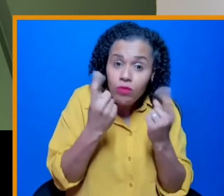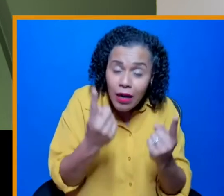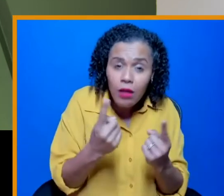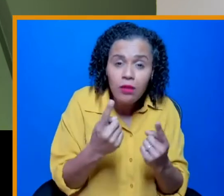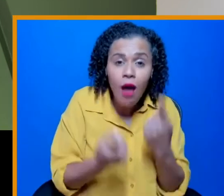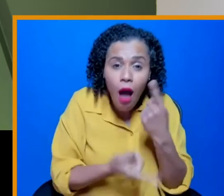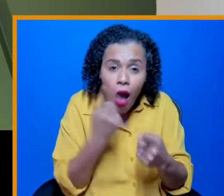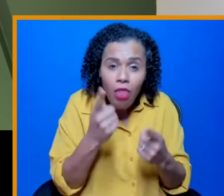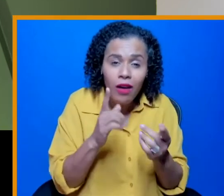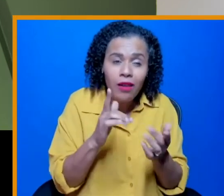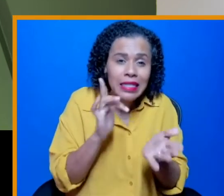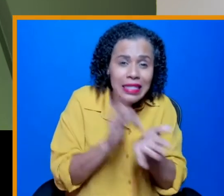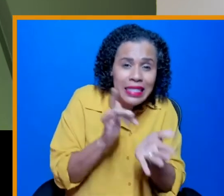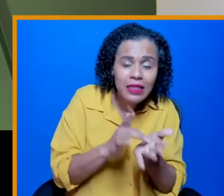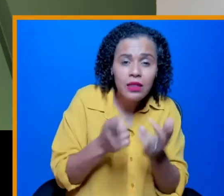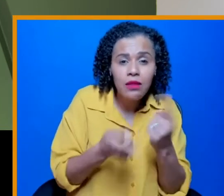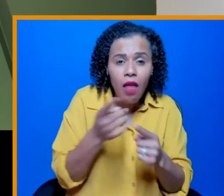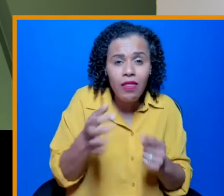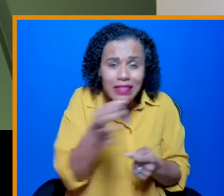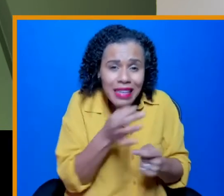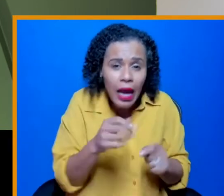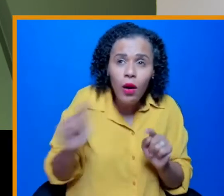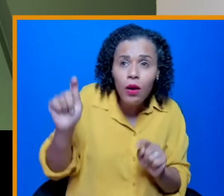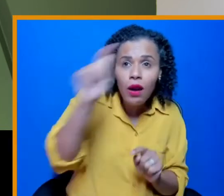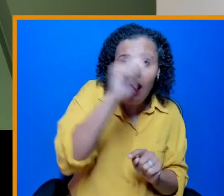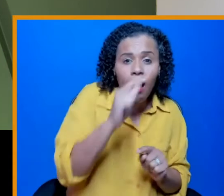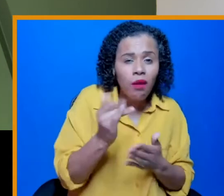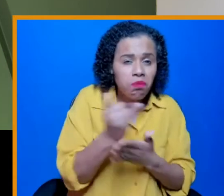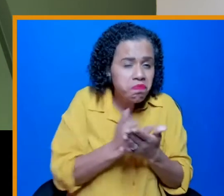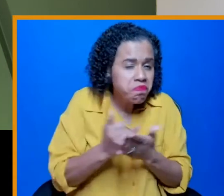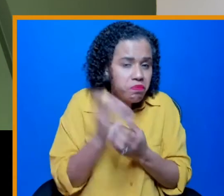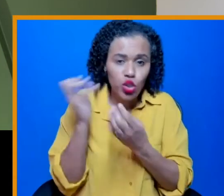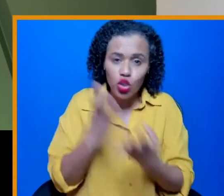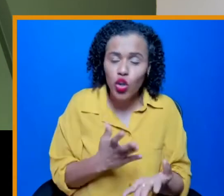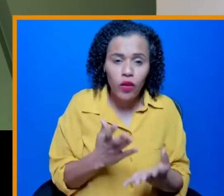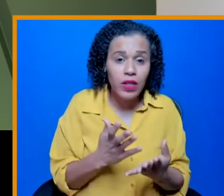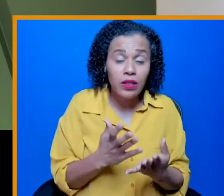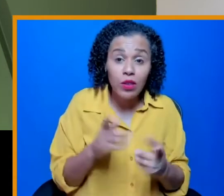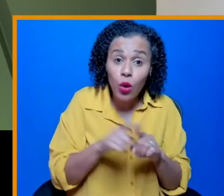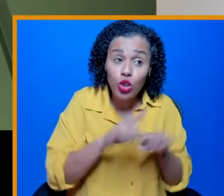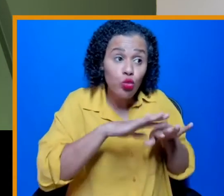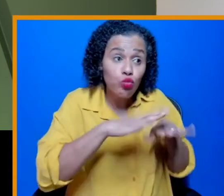towns and cities, services are poor and non-existent